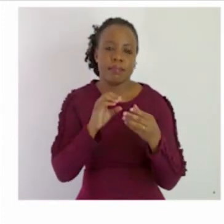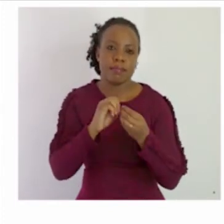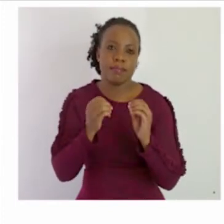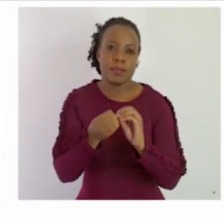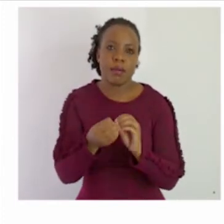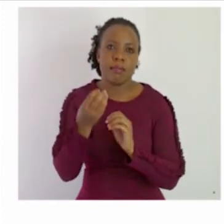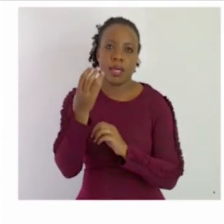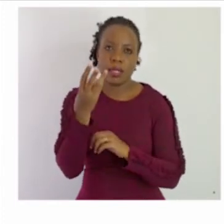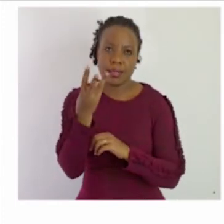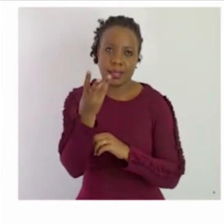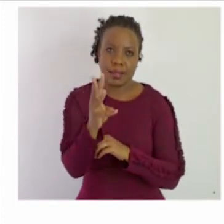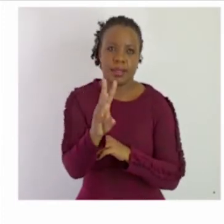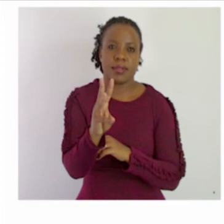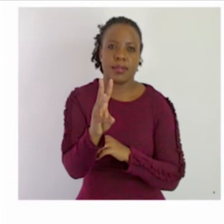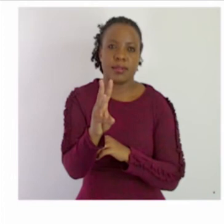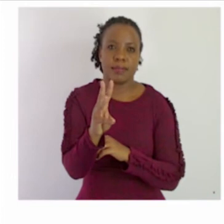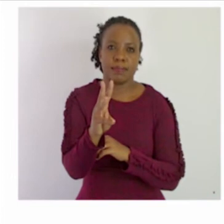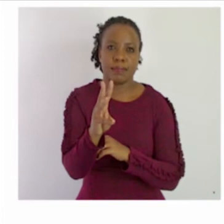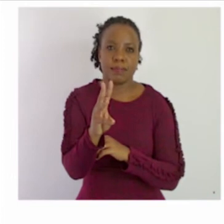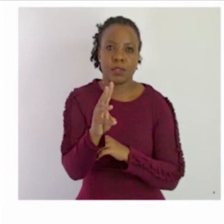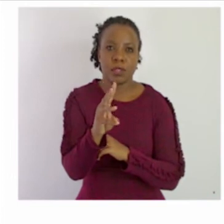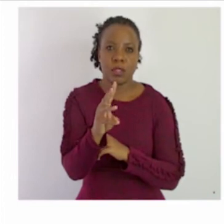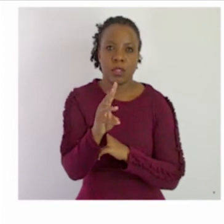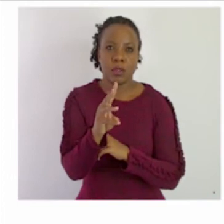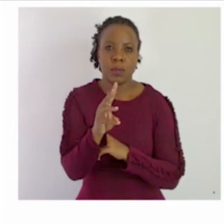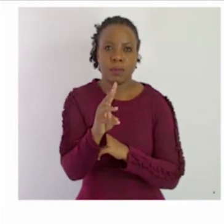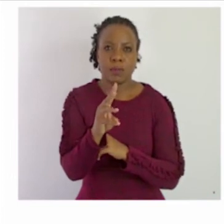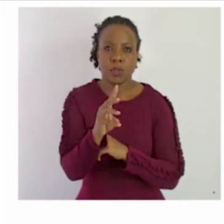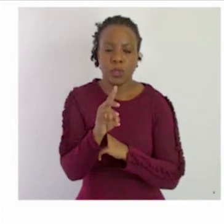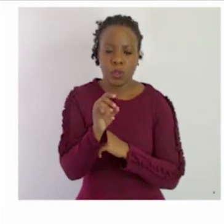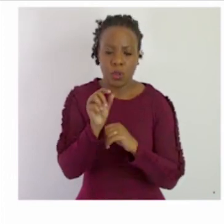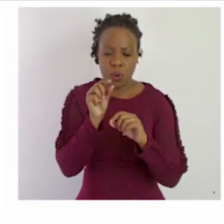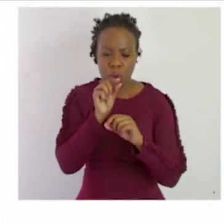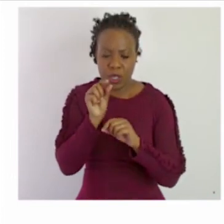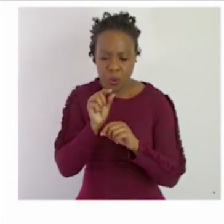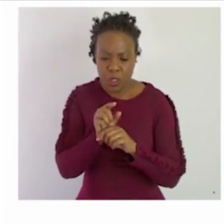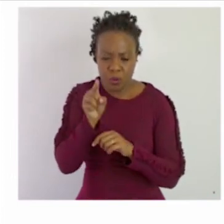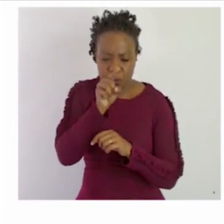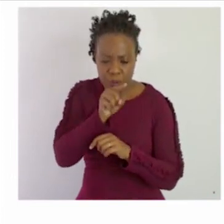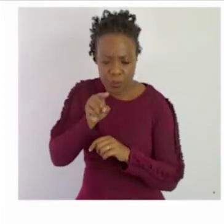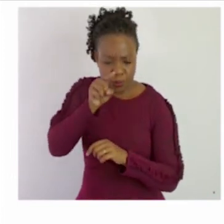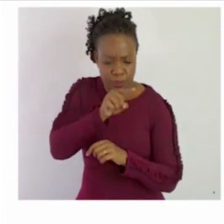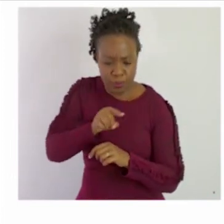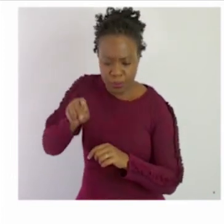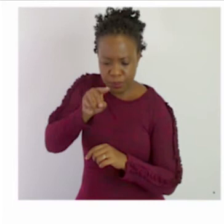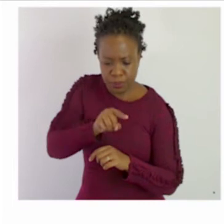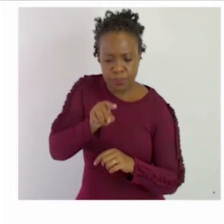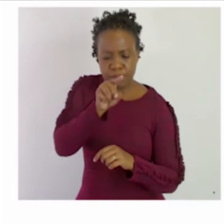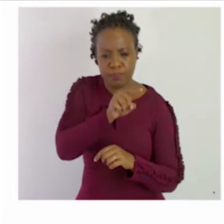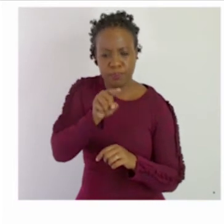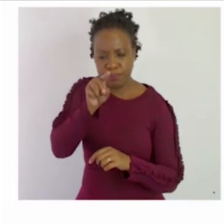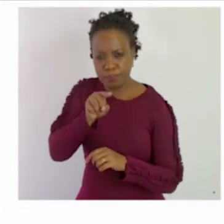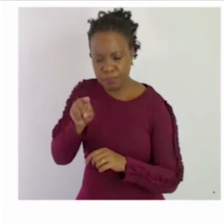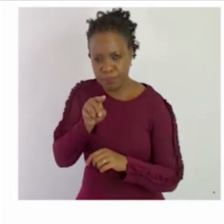which says, find the abstract nouns by crossing out words which are